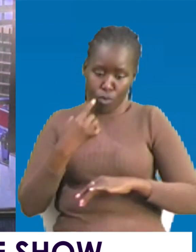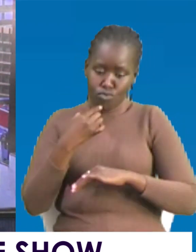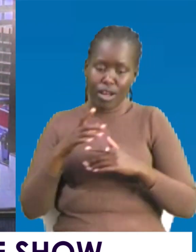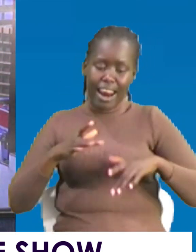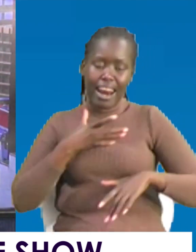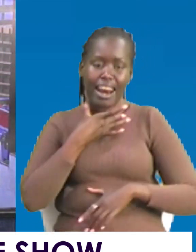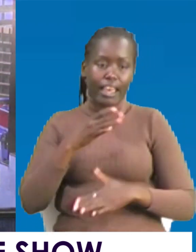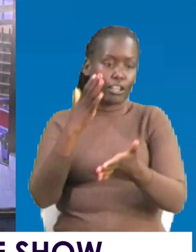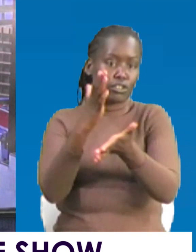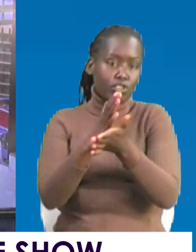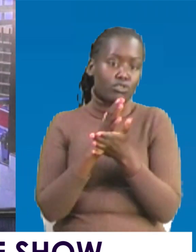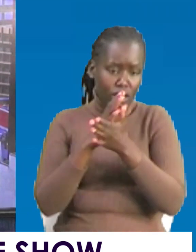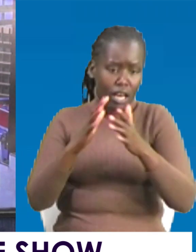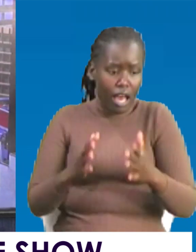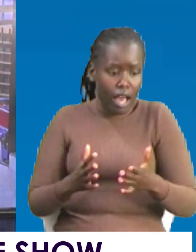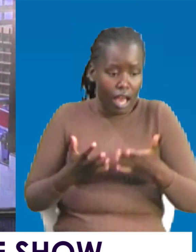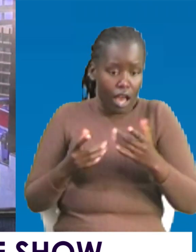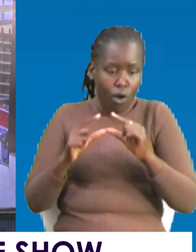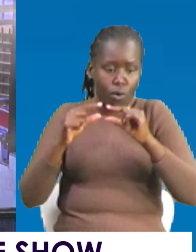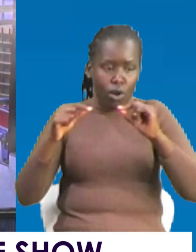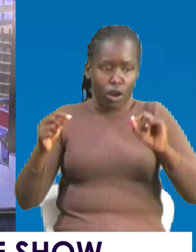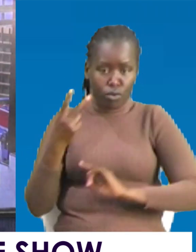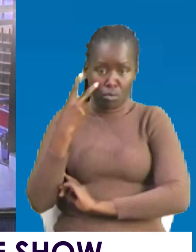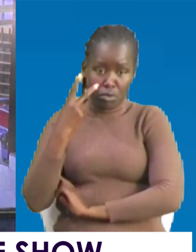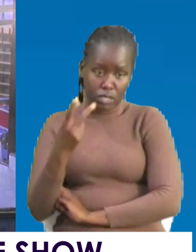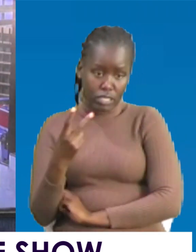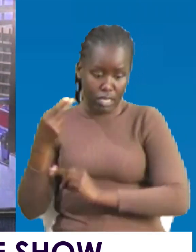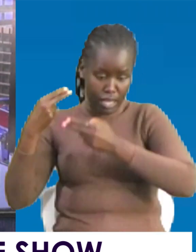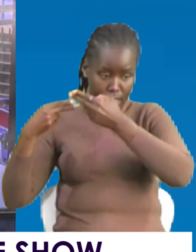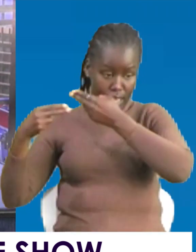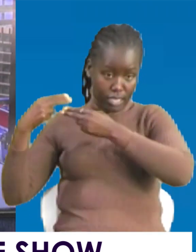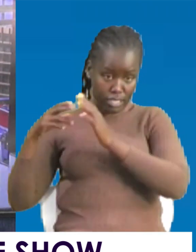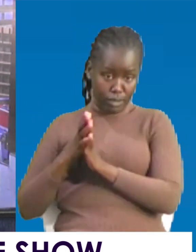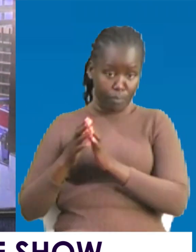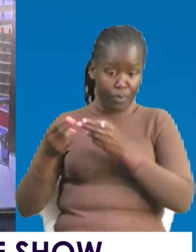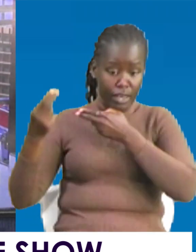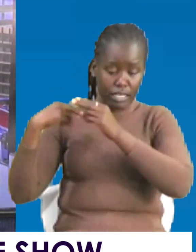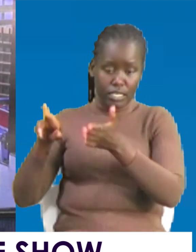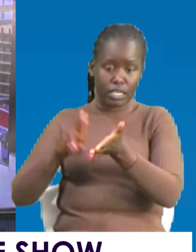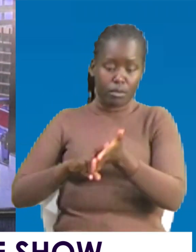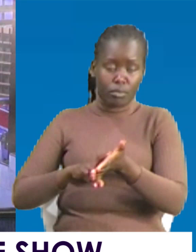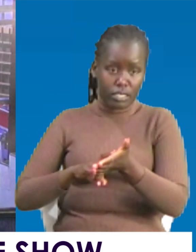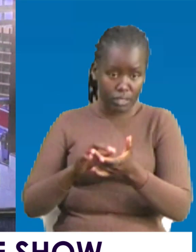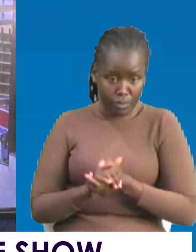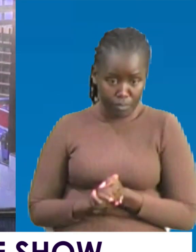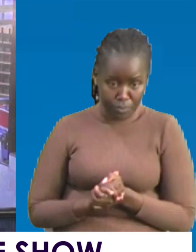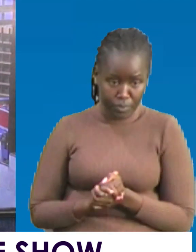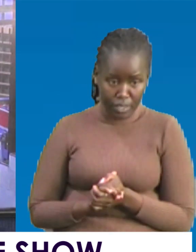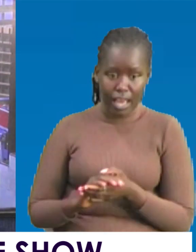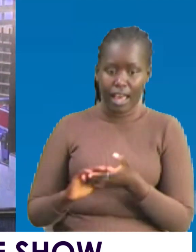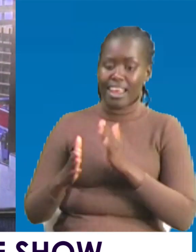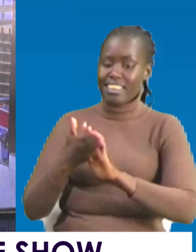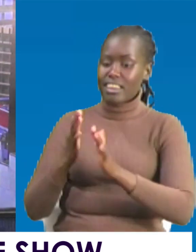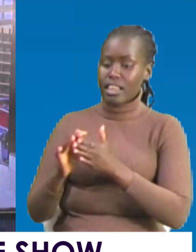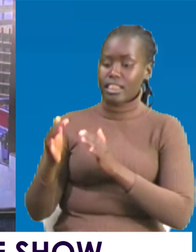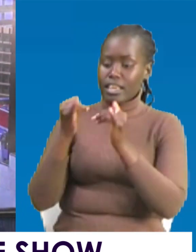truthfulness. How long shall you see history repeating itself? Well, there is nothing new under